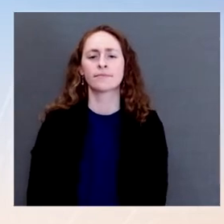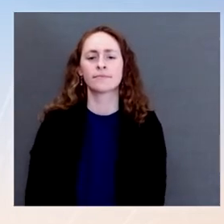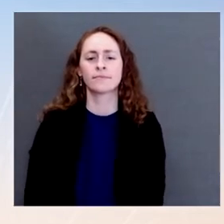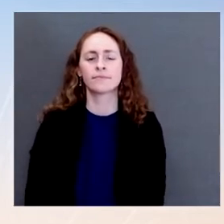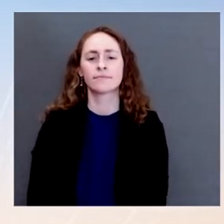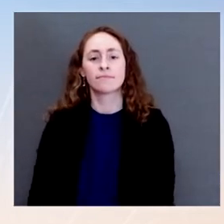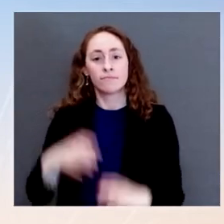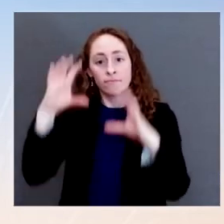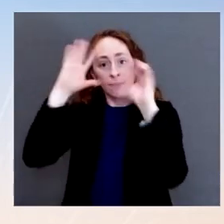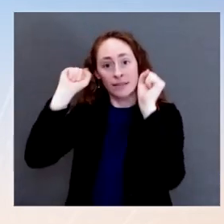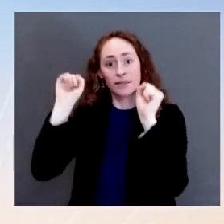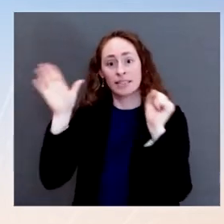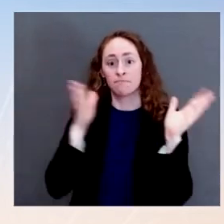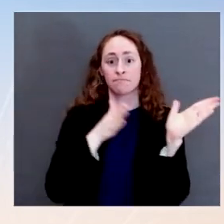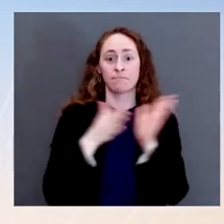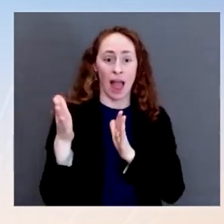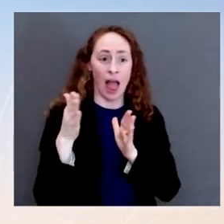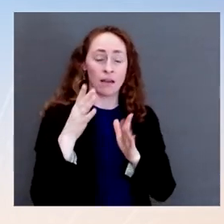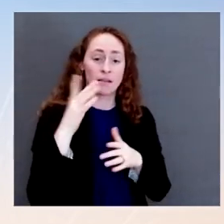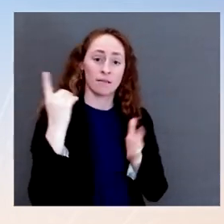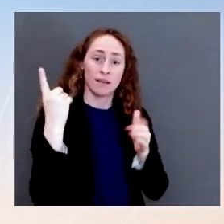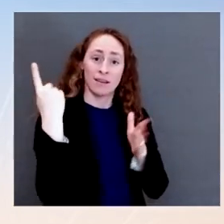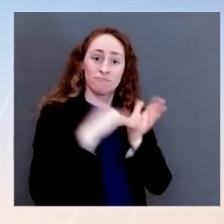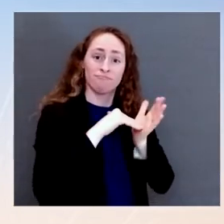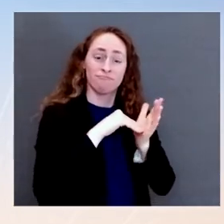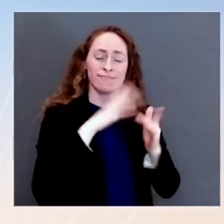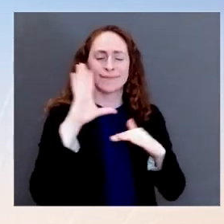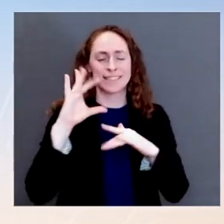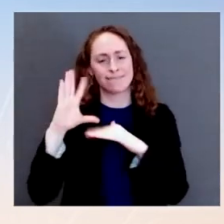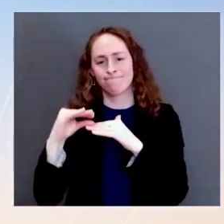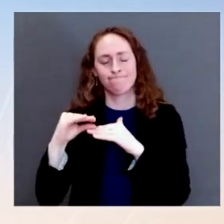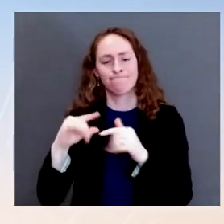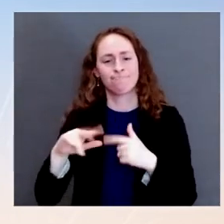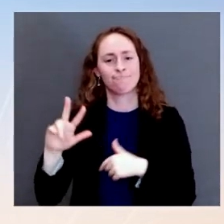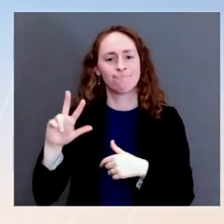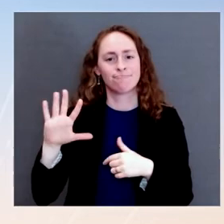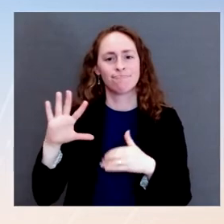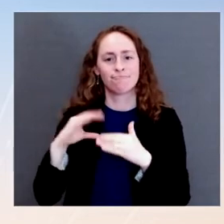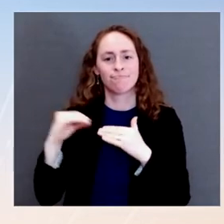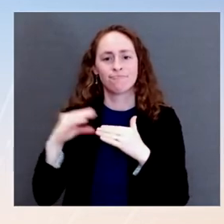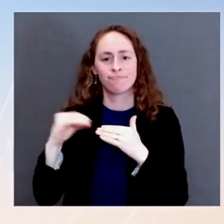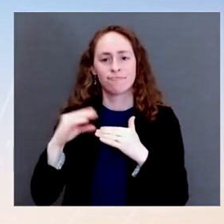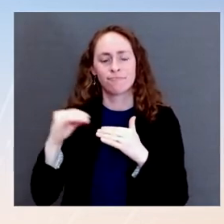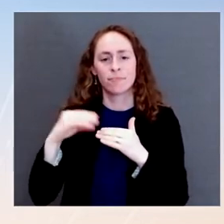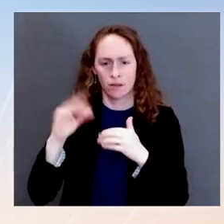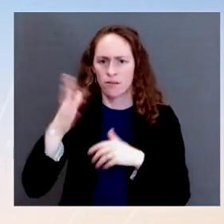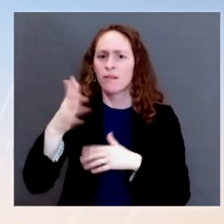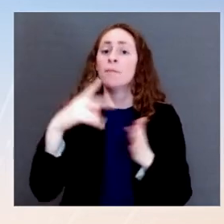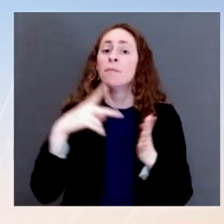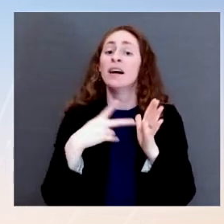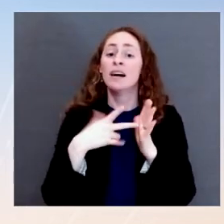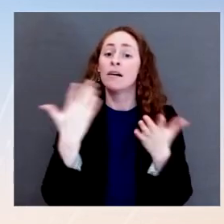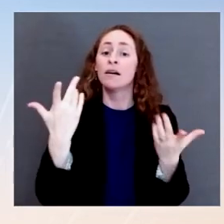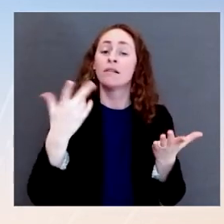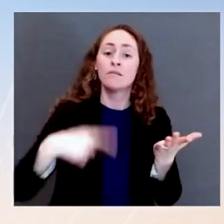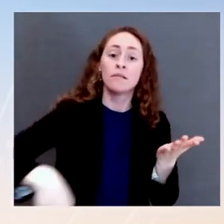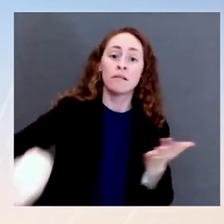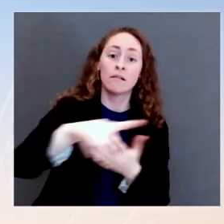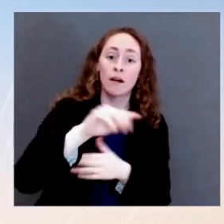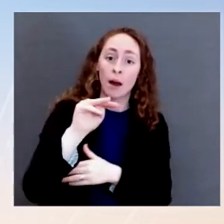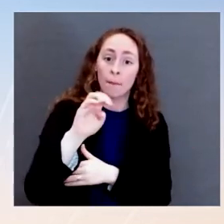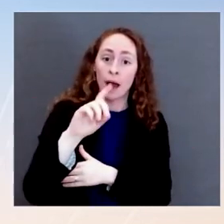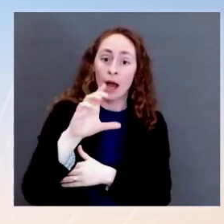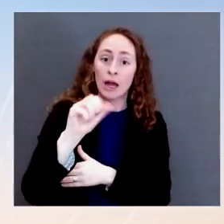negotiate down prices for some of the most expensive drugs, penalize drug companies that raise the cost of medicines more than